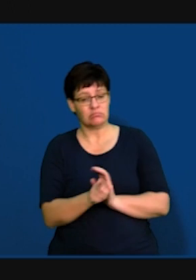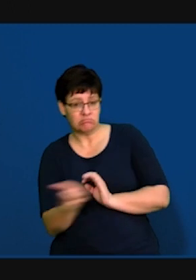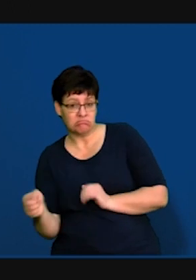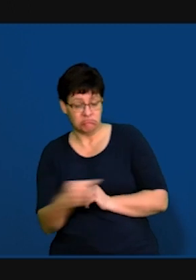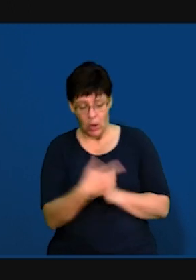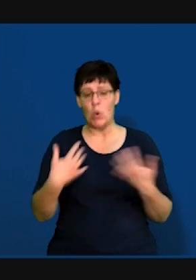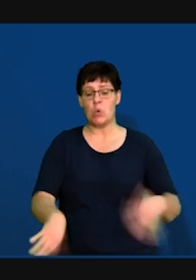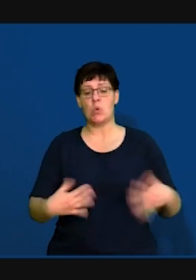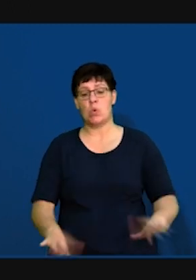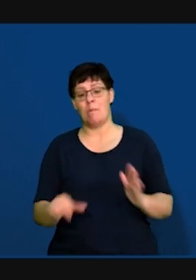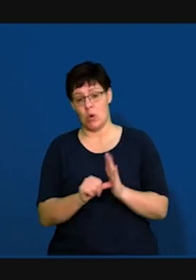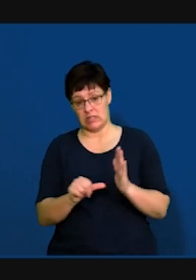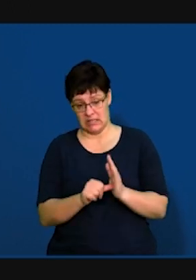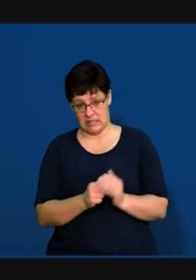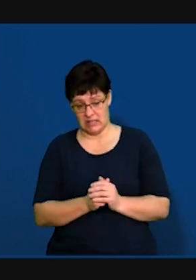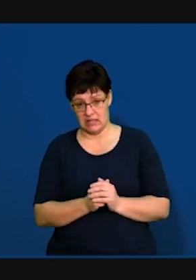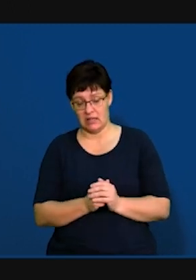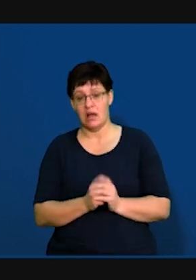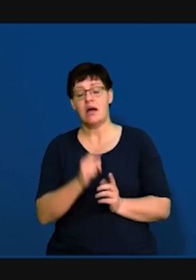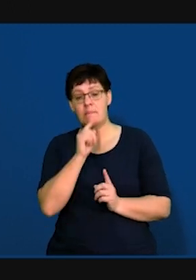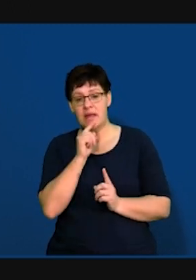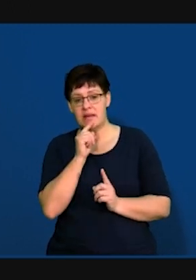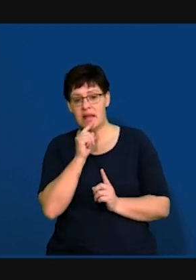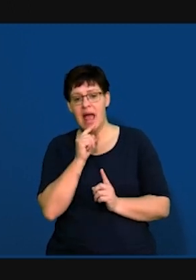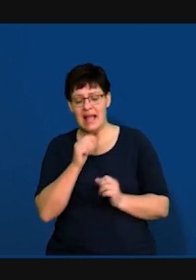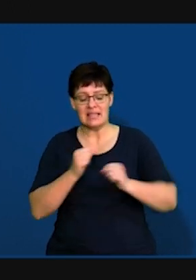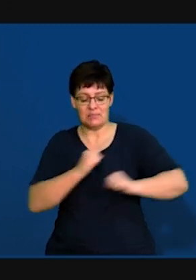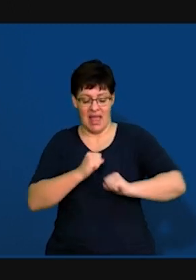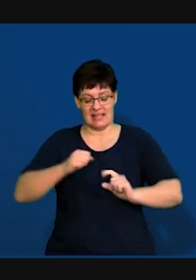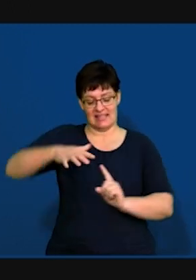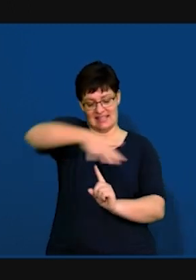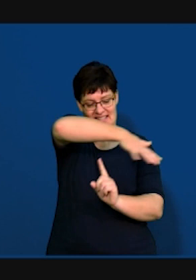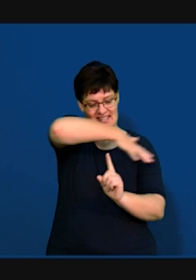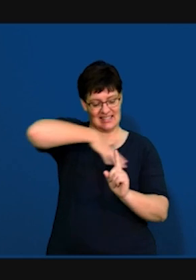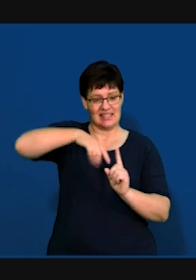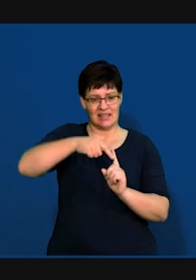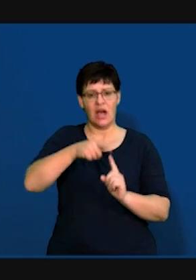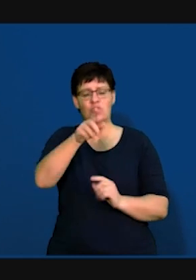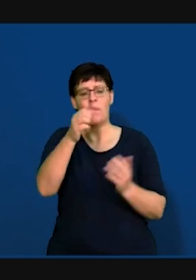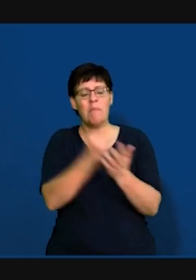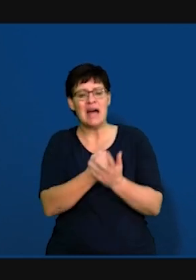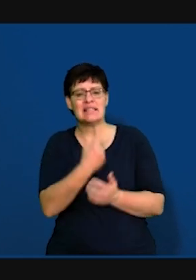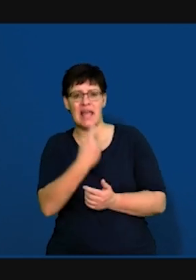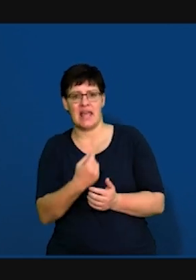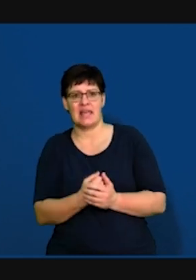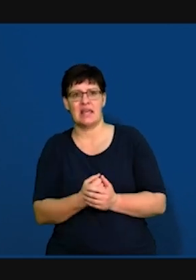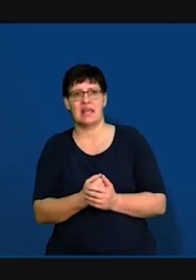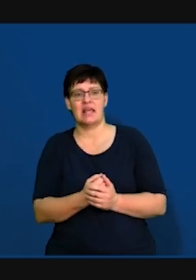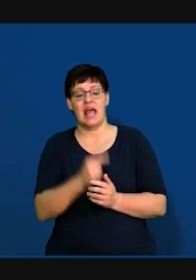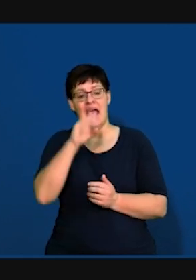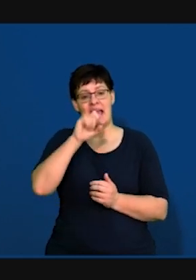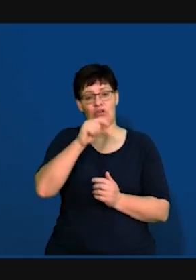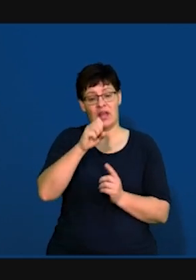Okay, so understand that a field is a region in space. Okay, grade 12, you need to distinguish between electric field